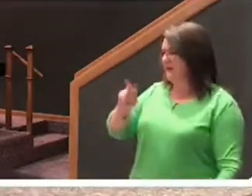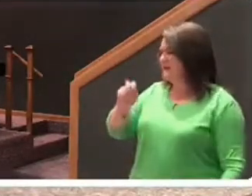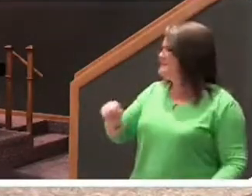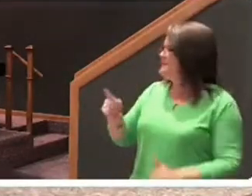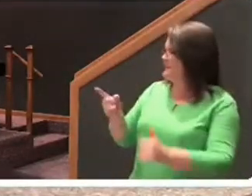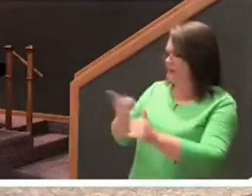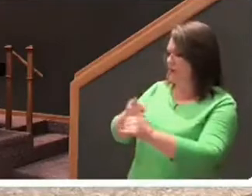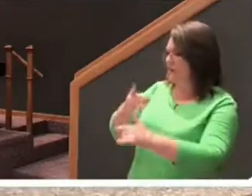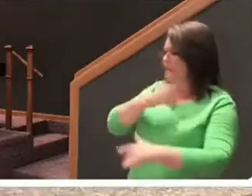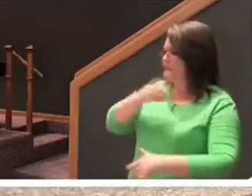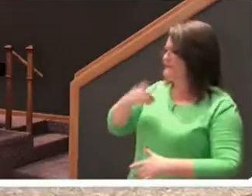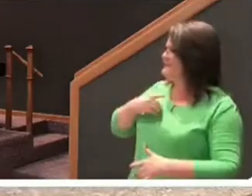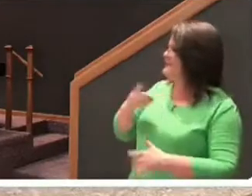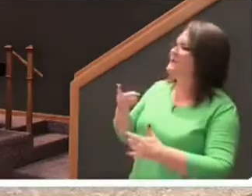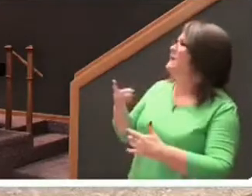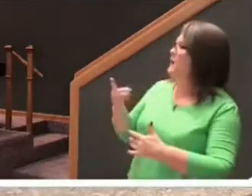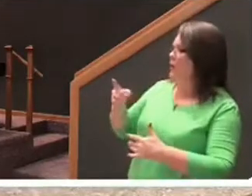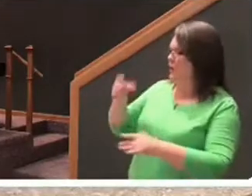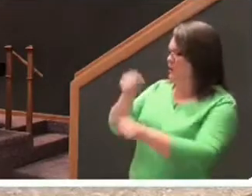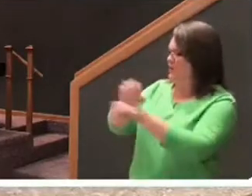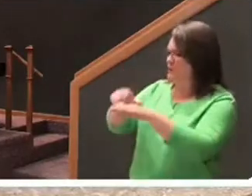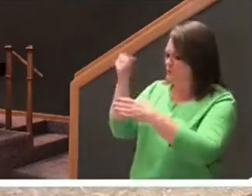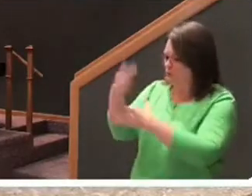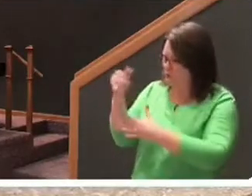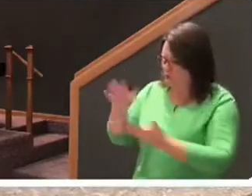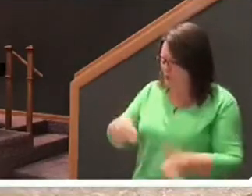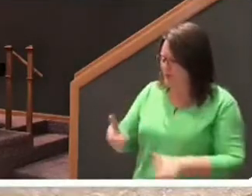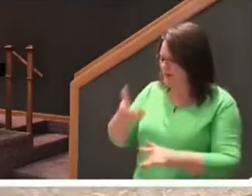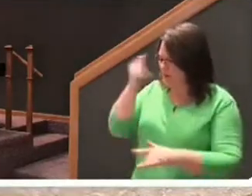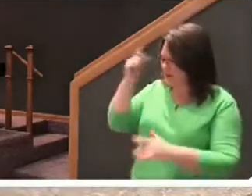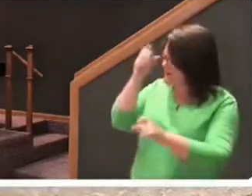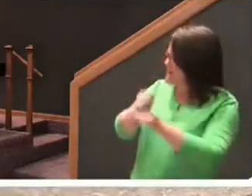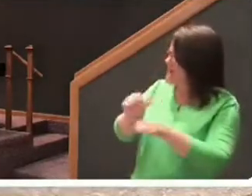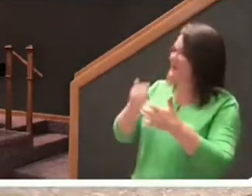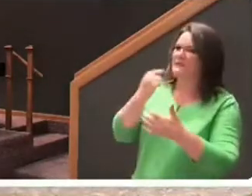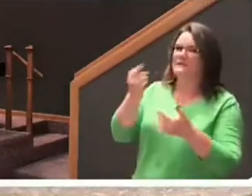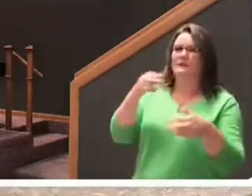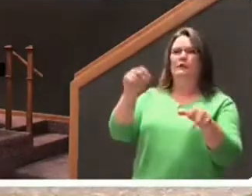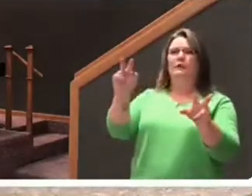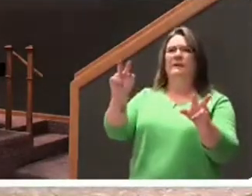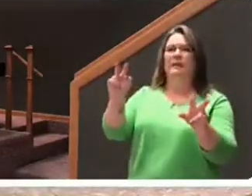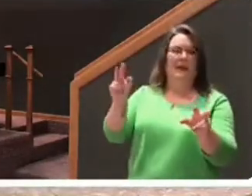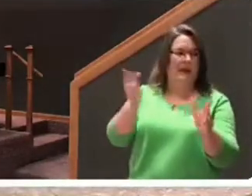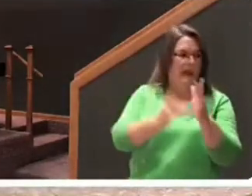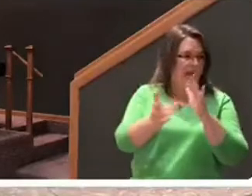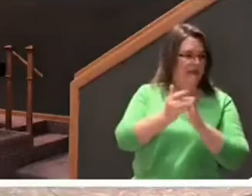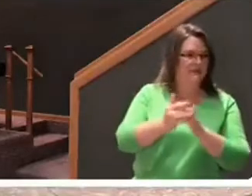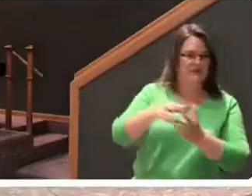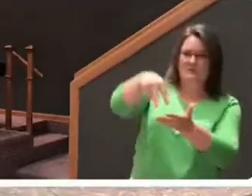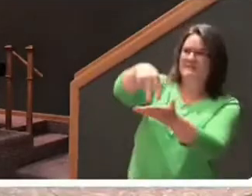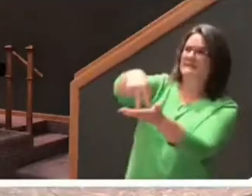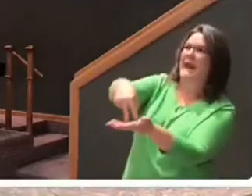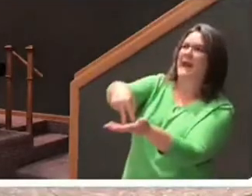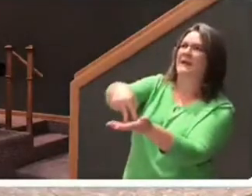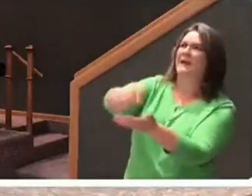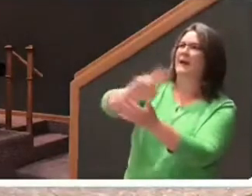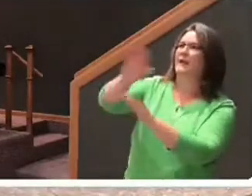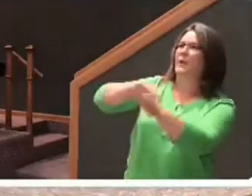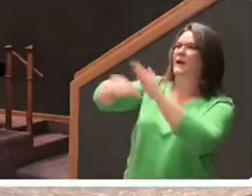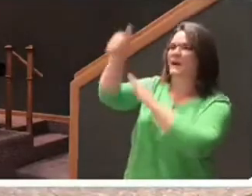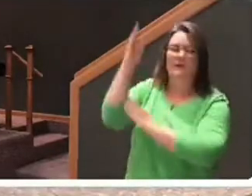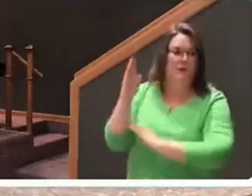being stoned to death because of his faith, and how it says he looked up and Jesus was standing at the right